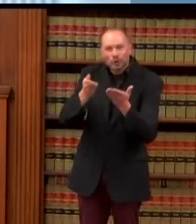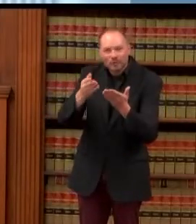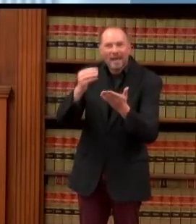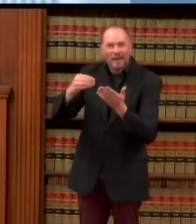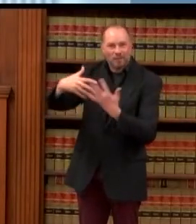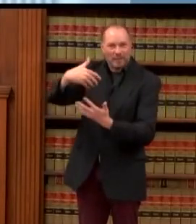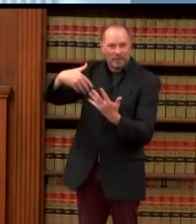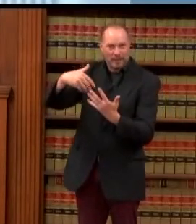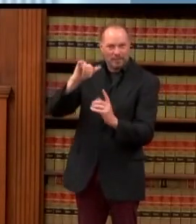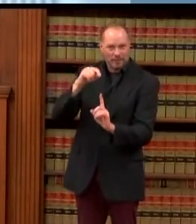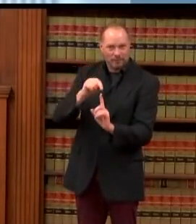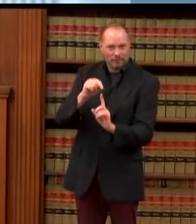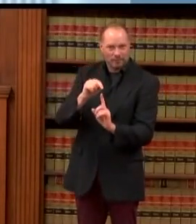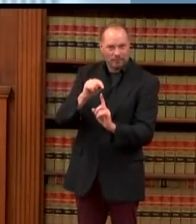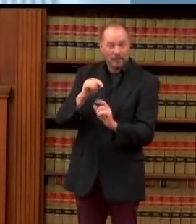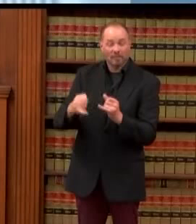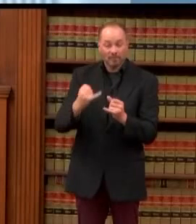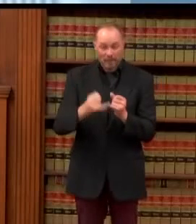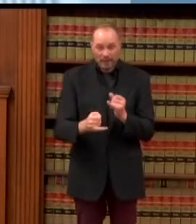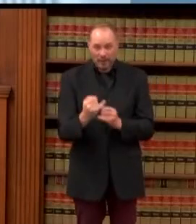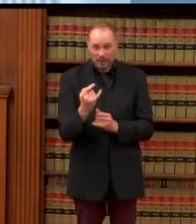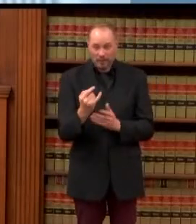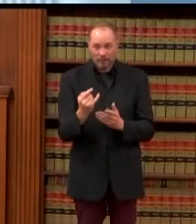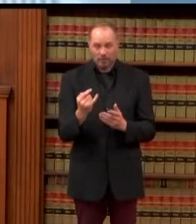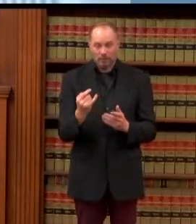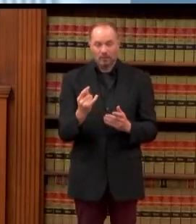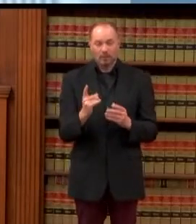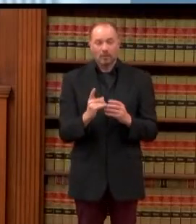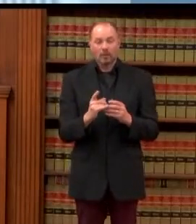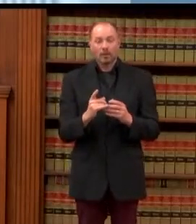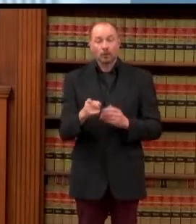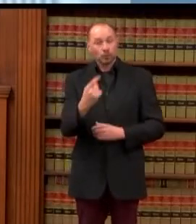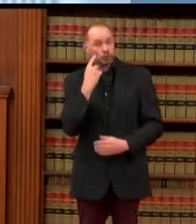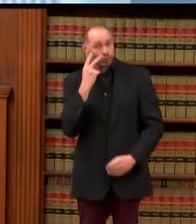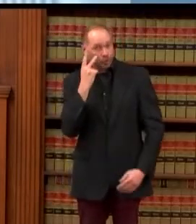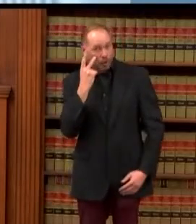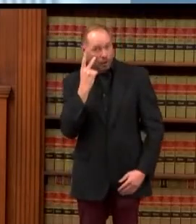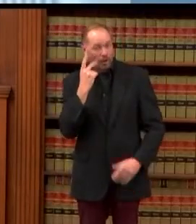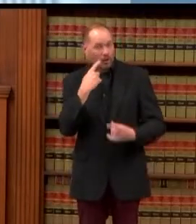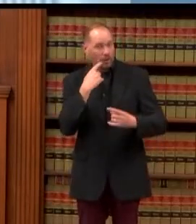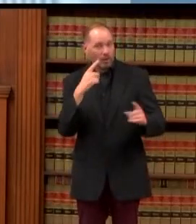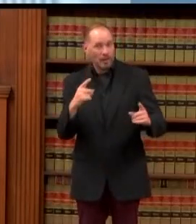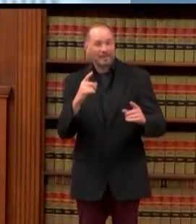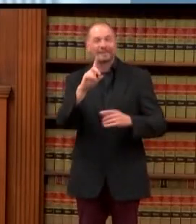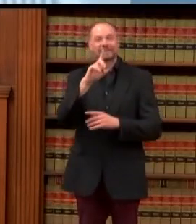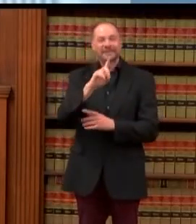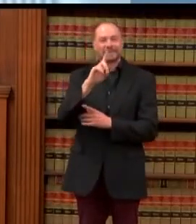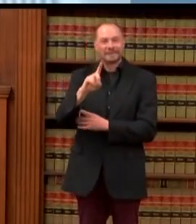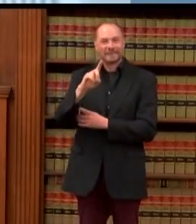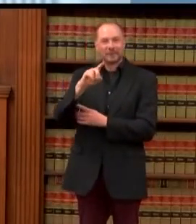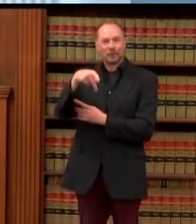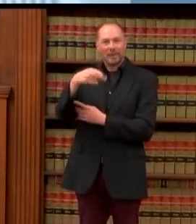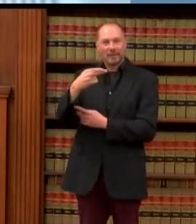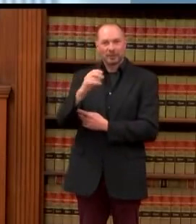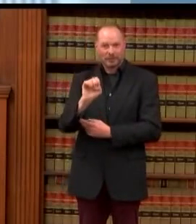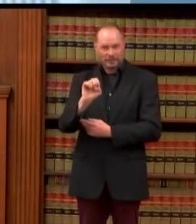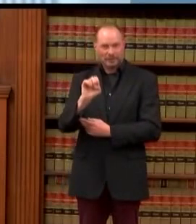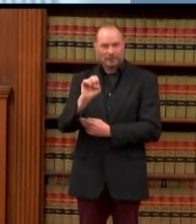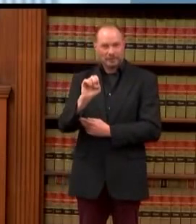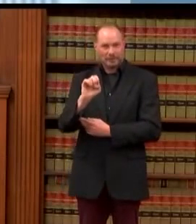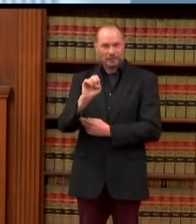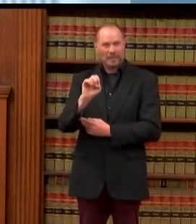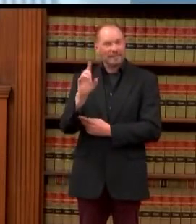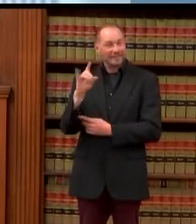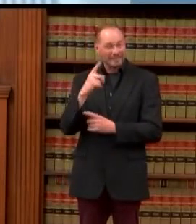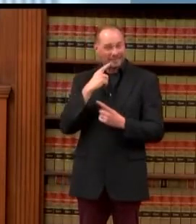Finally, one last step. As you saw announced by the Denver Department of Public Health and Environment at the beginning of this